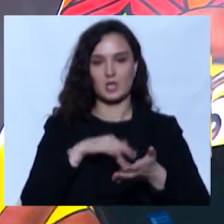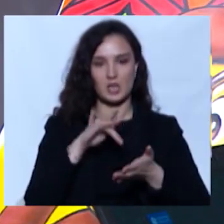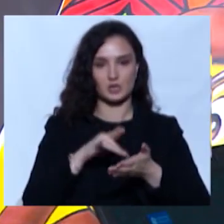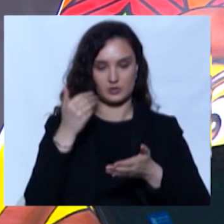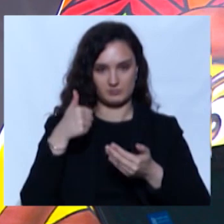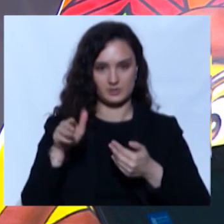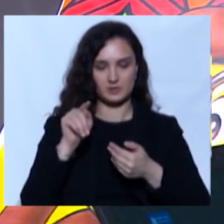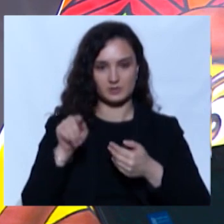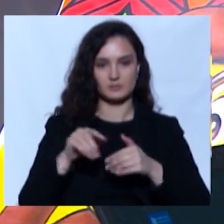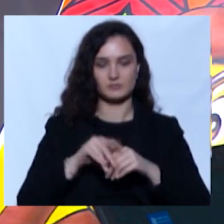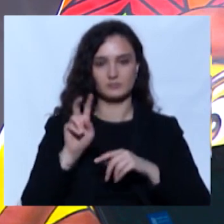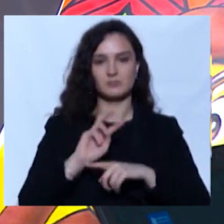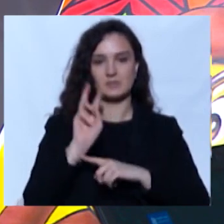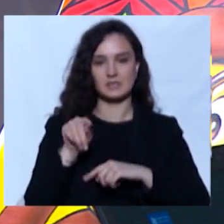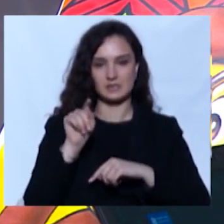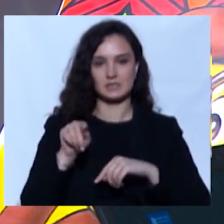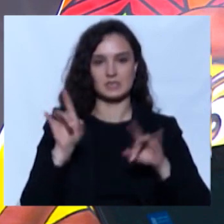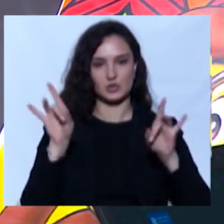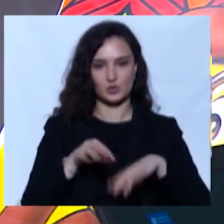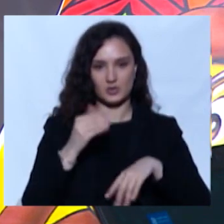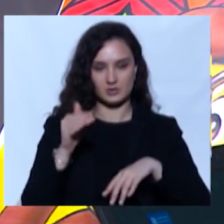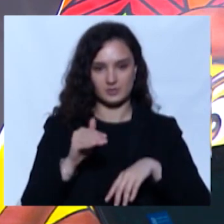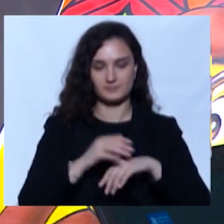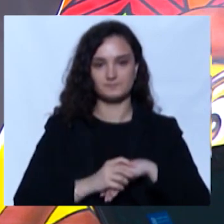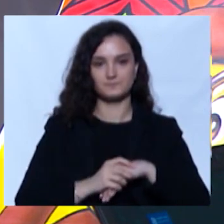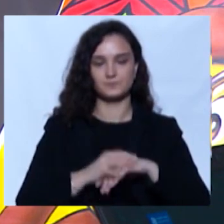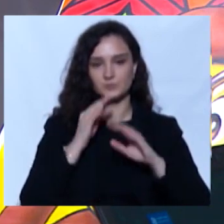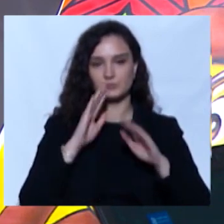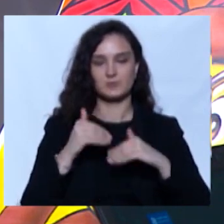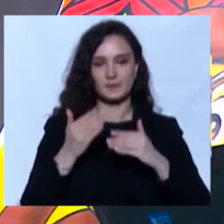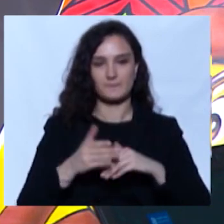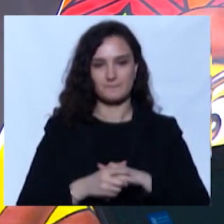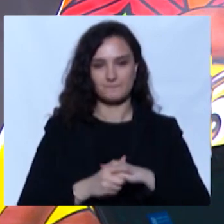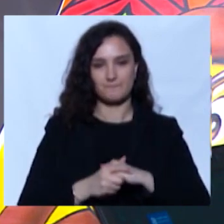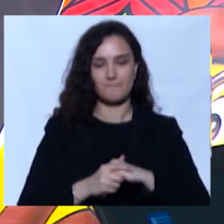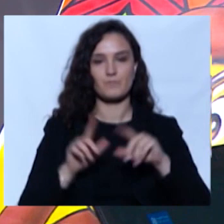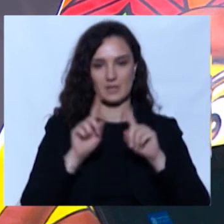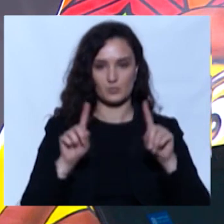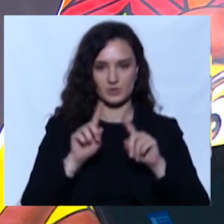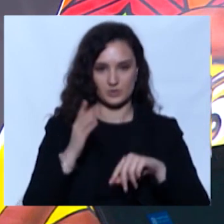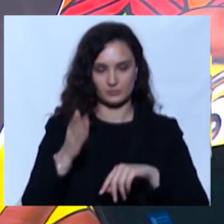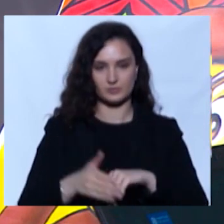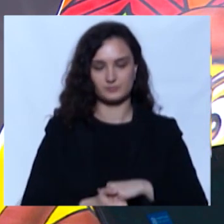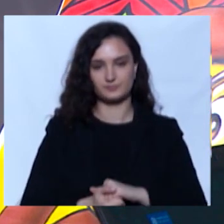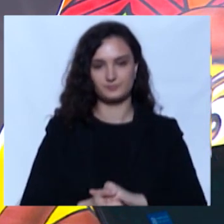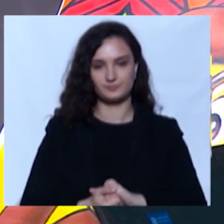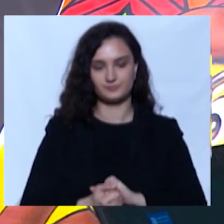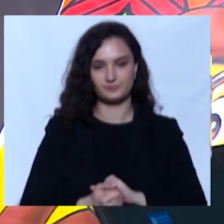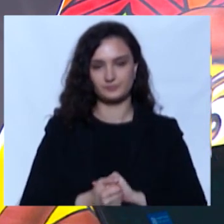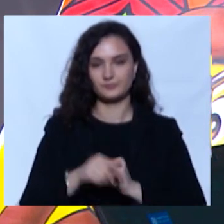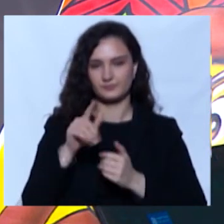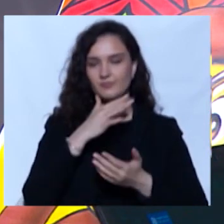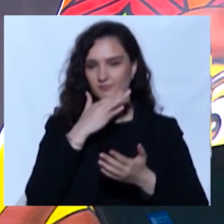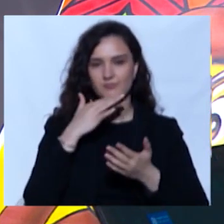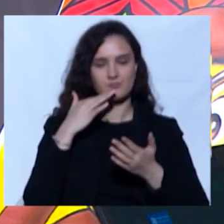city. He visits a restaurant and a museum. There are a